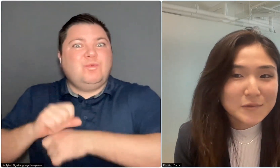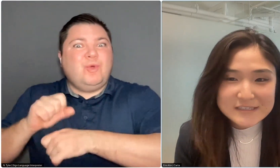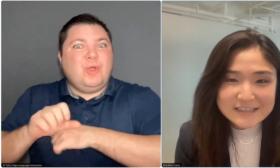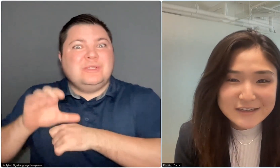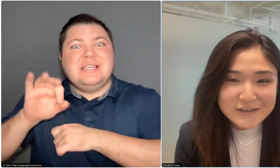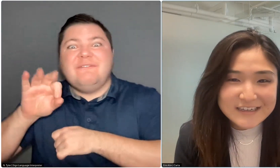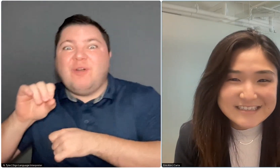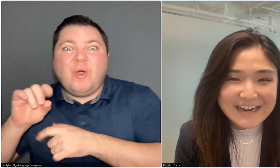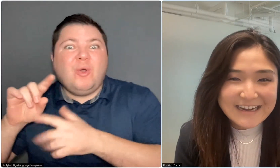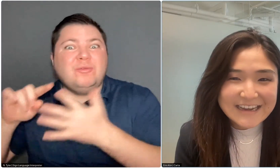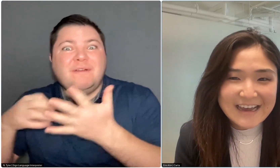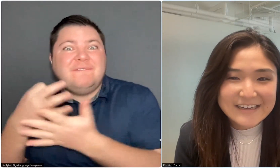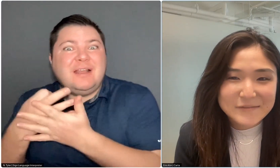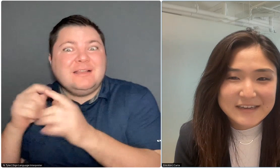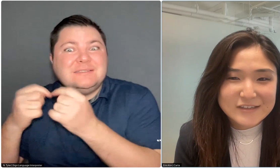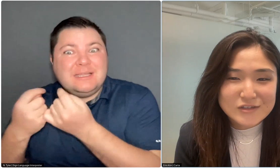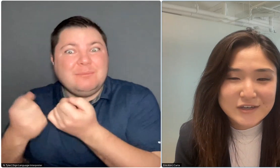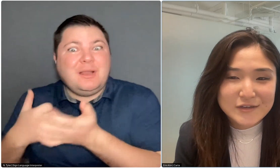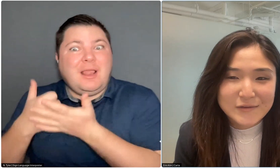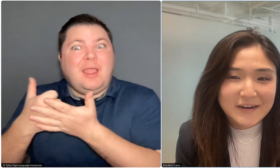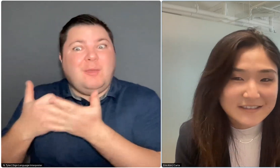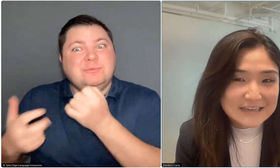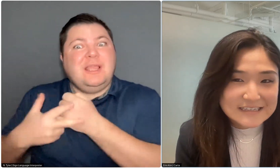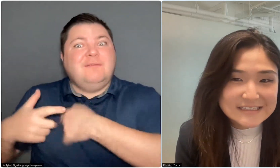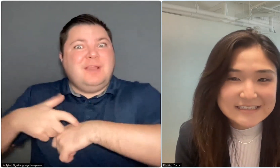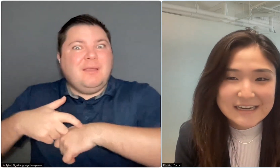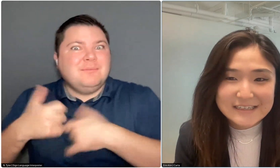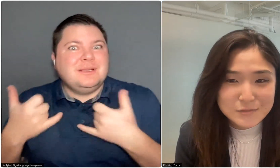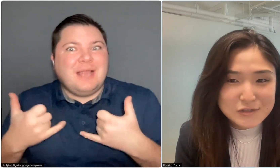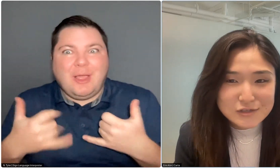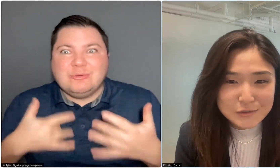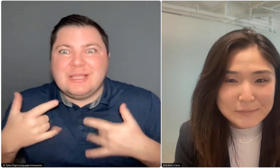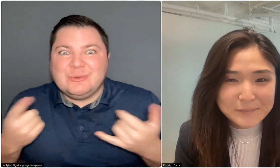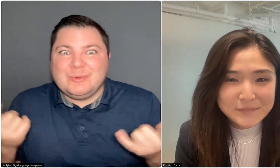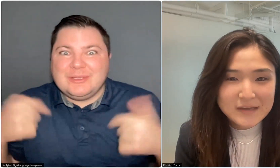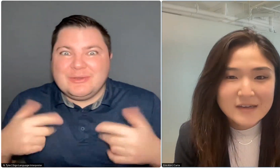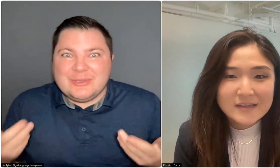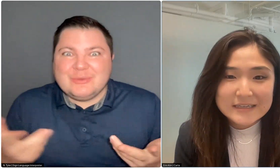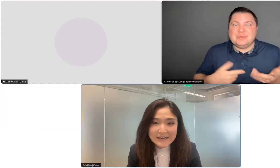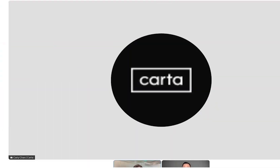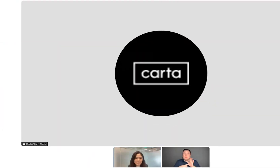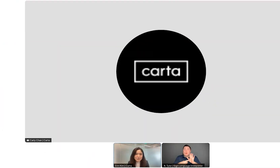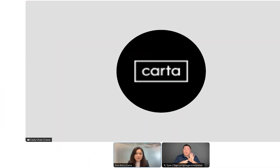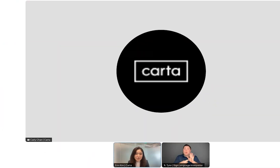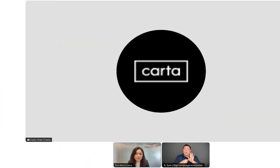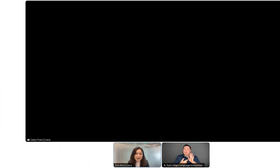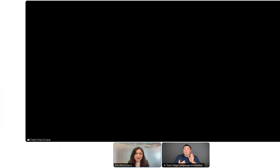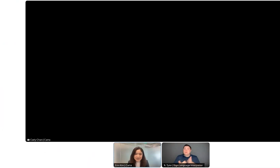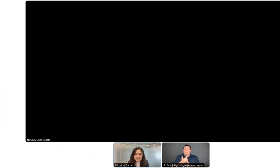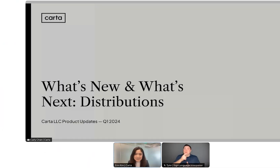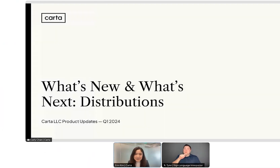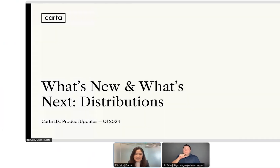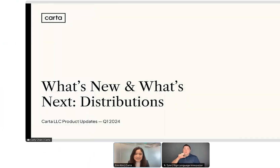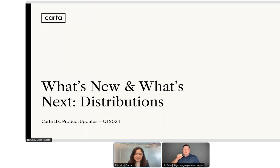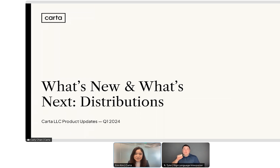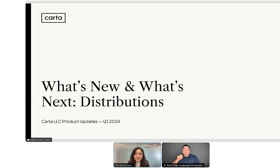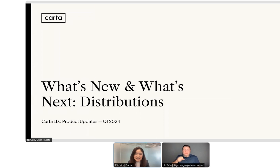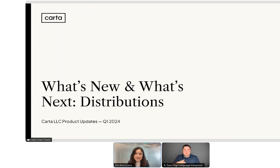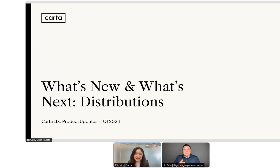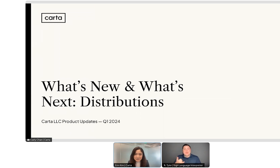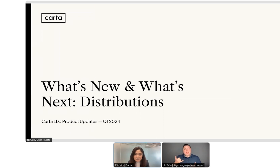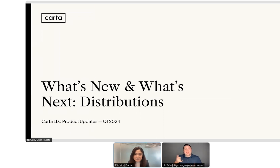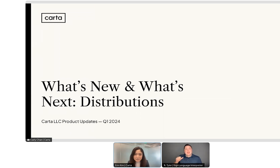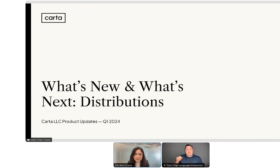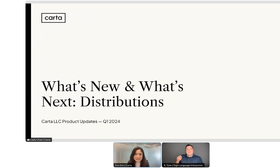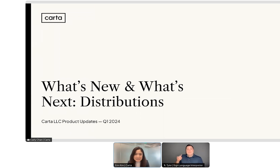So super excited that you're here today and we get to show you our latest distributions tool. Today, I'm also joined by Amanda Dominguez, who